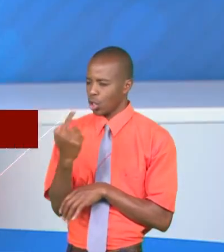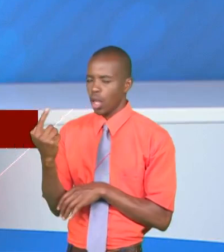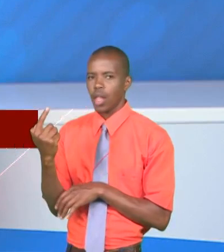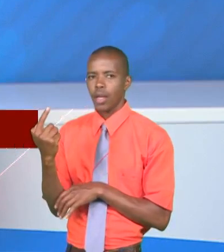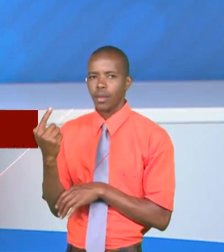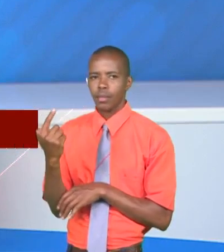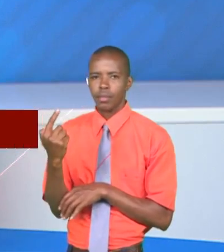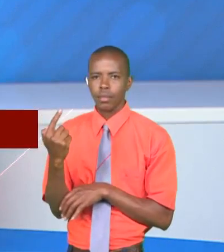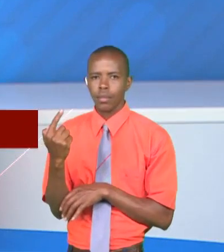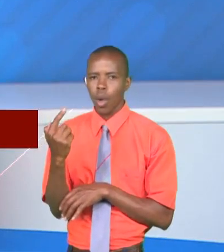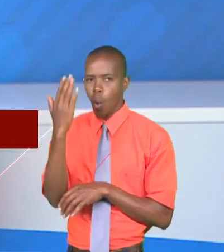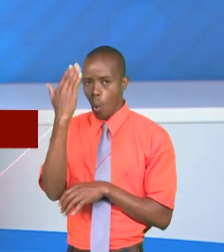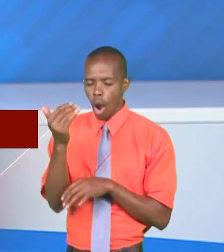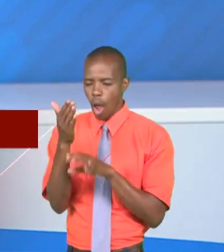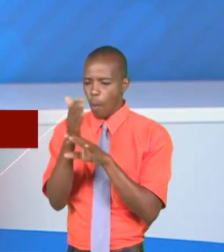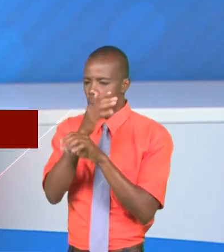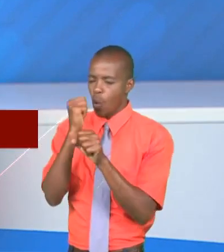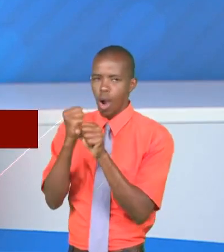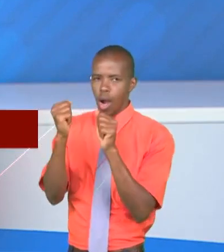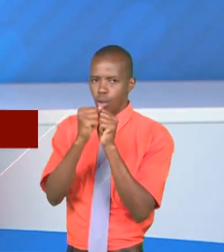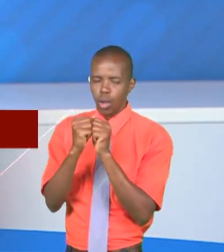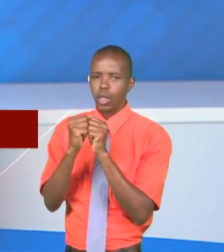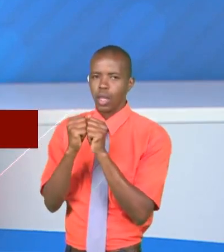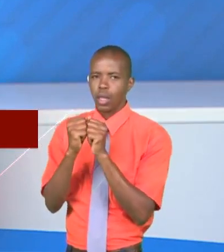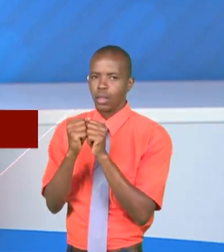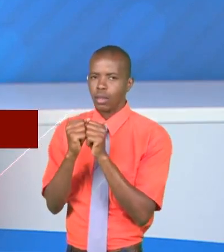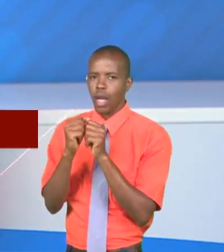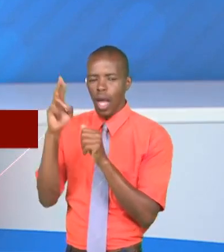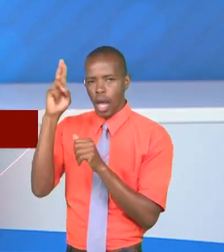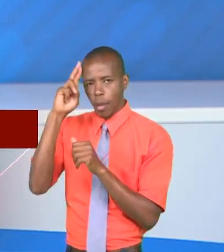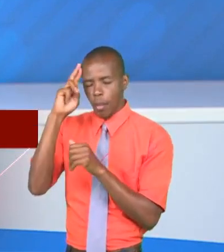very well. They have worked because together they have worked together. And you remember